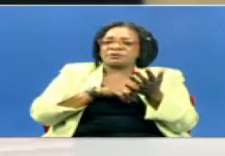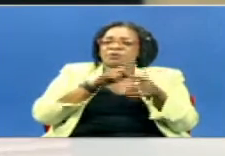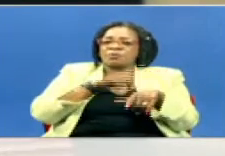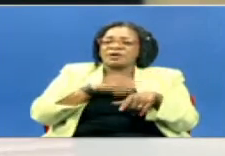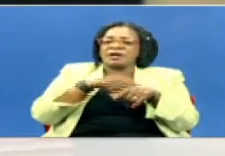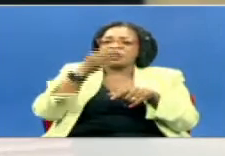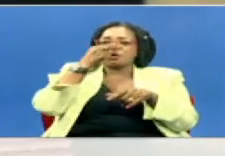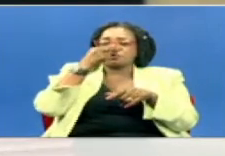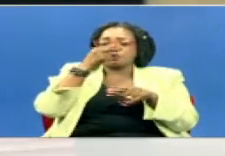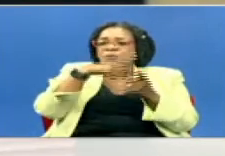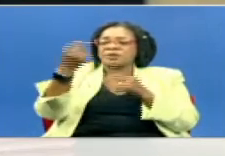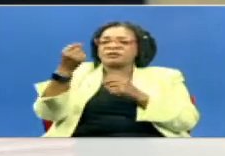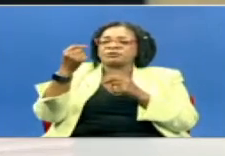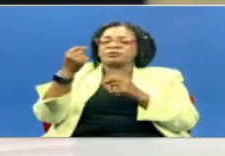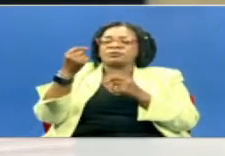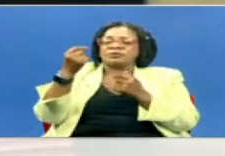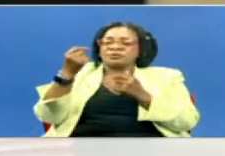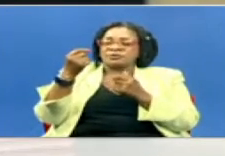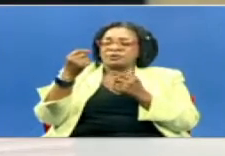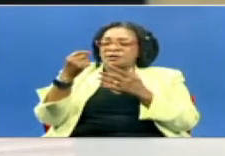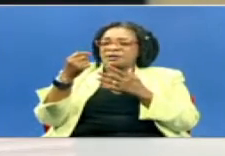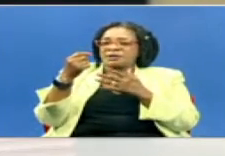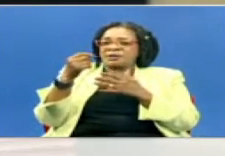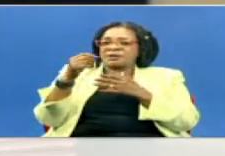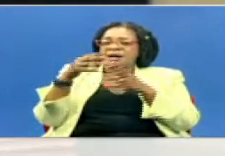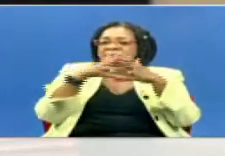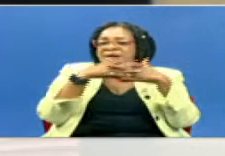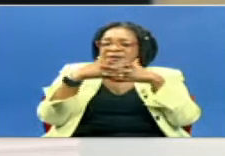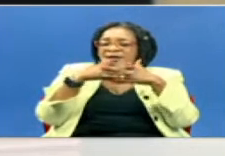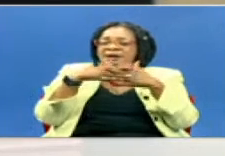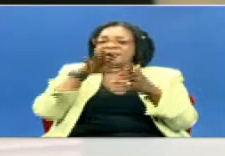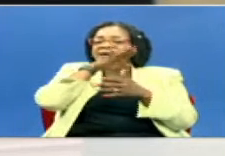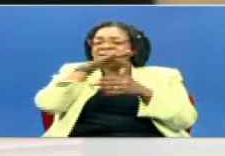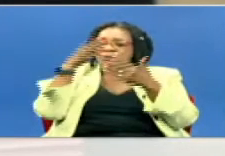to Washington and Raila was also there.